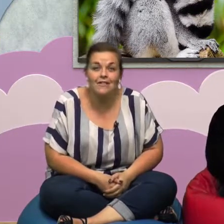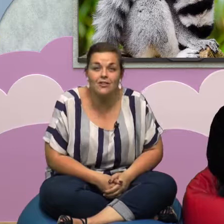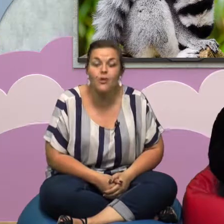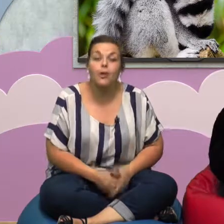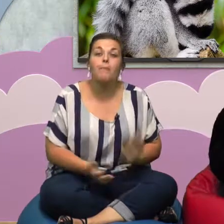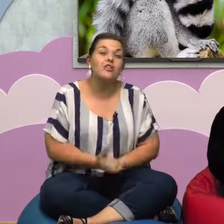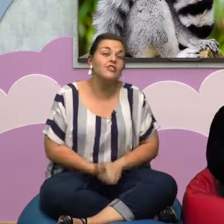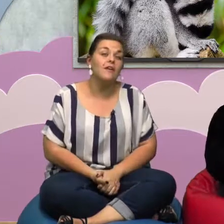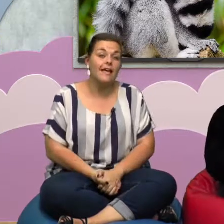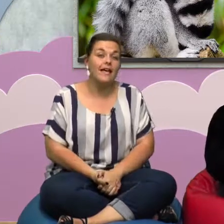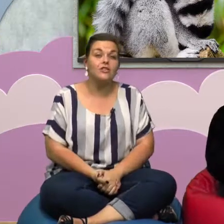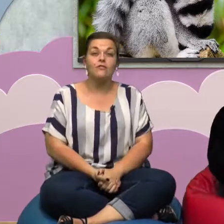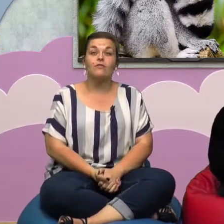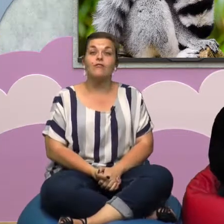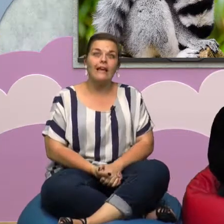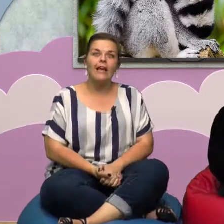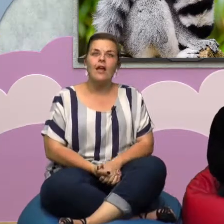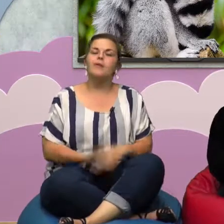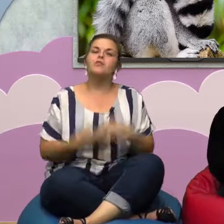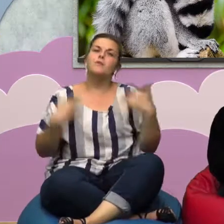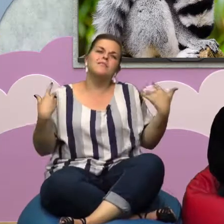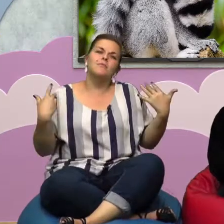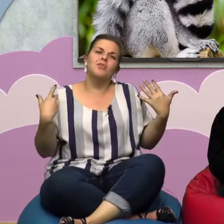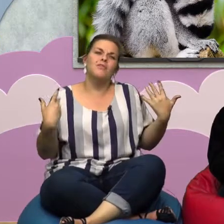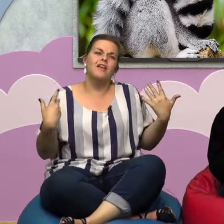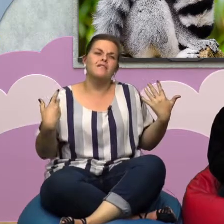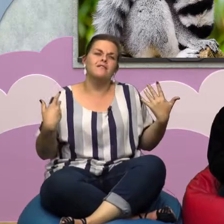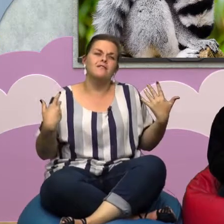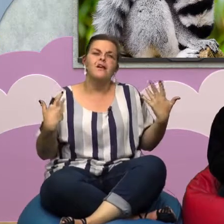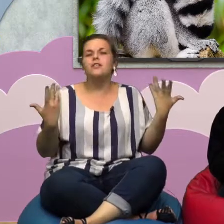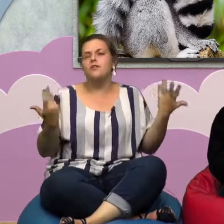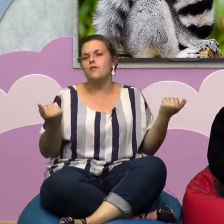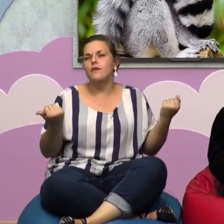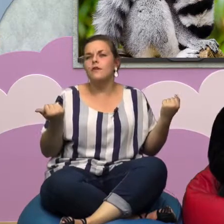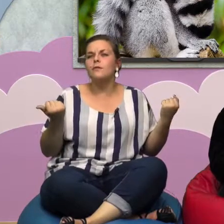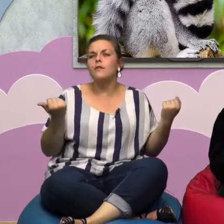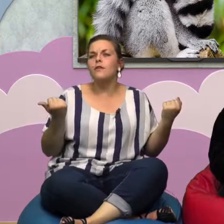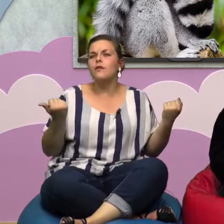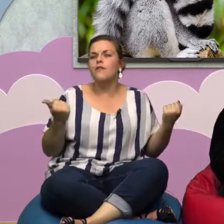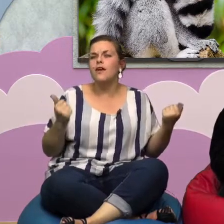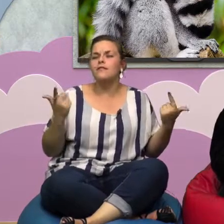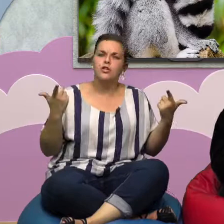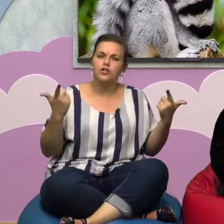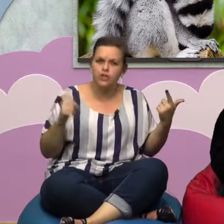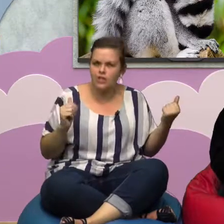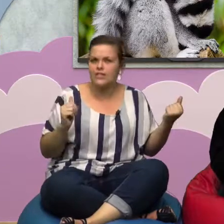a message. We've got a bunch of applications already because we want some new faces. So if you think you can be the new